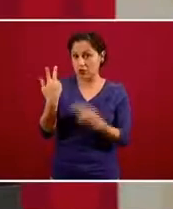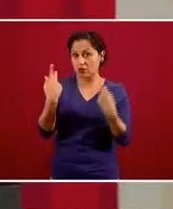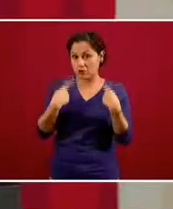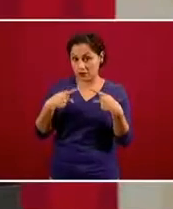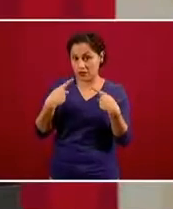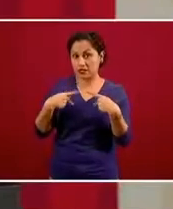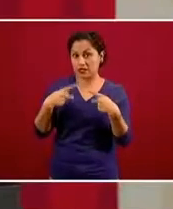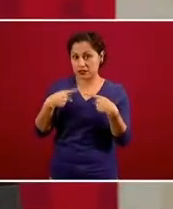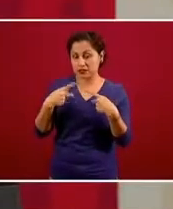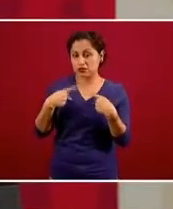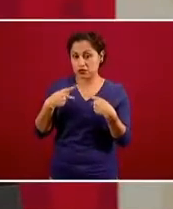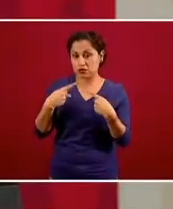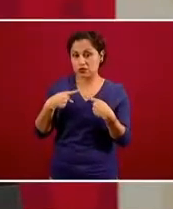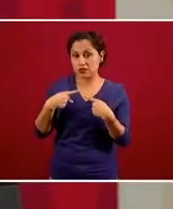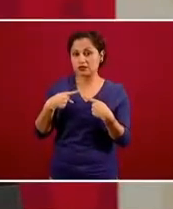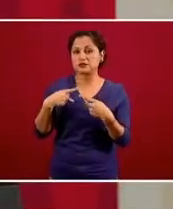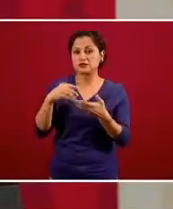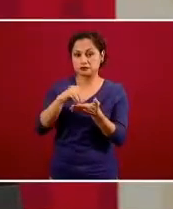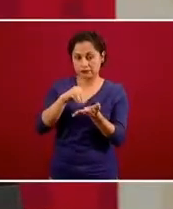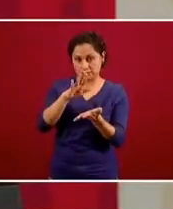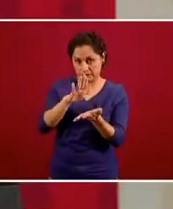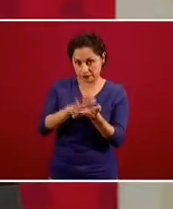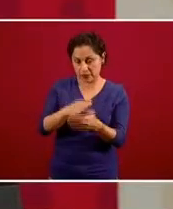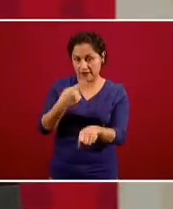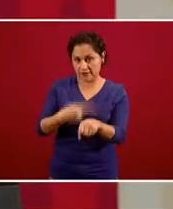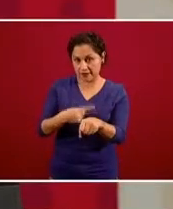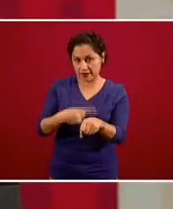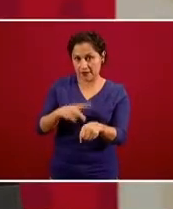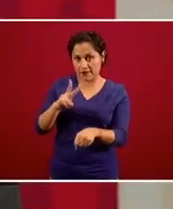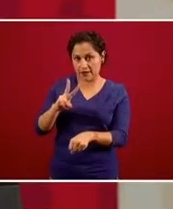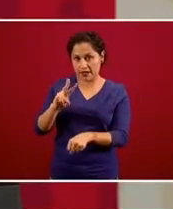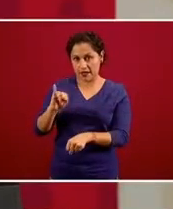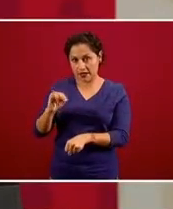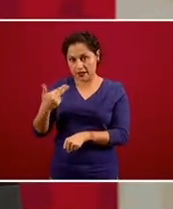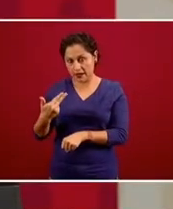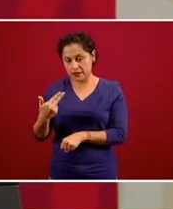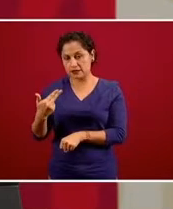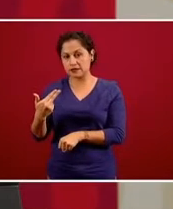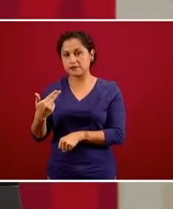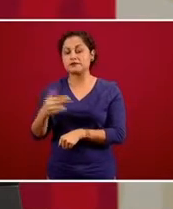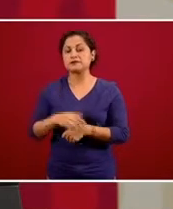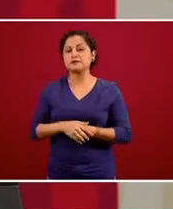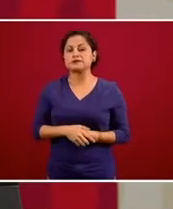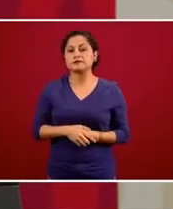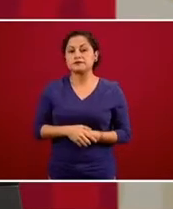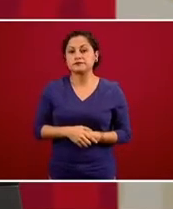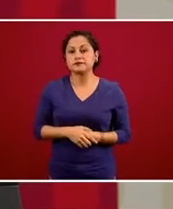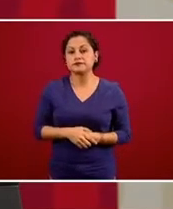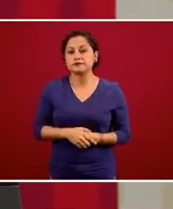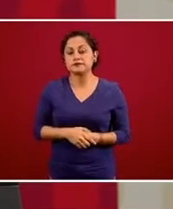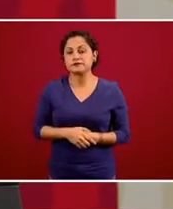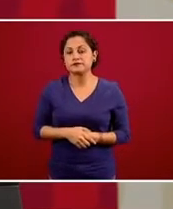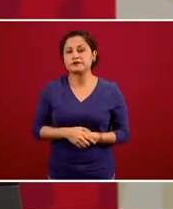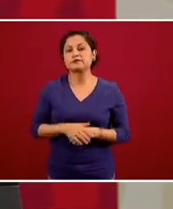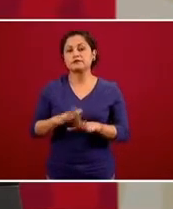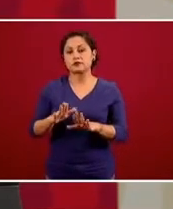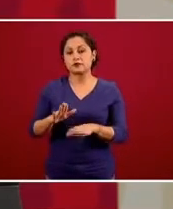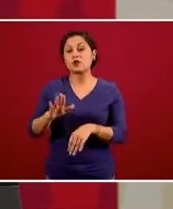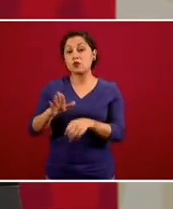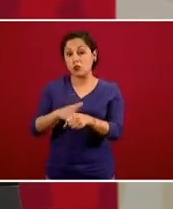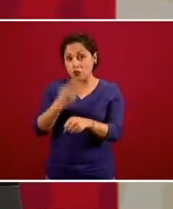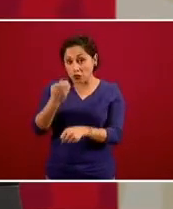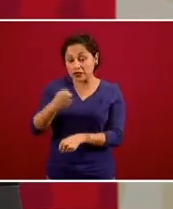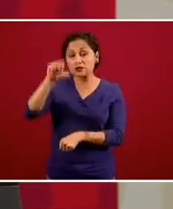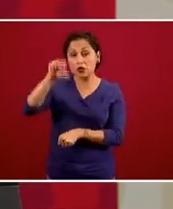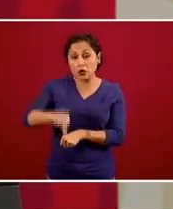people. 5 people have died so far from COVID who were also